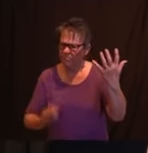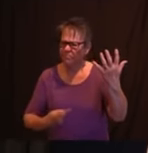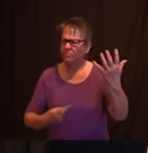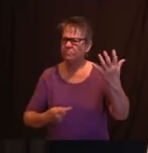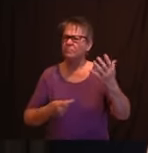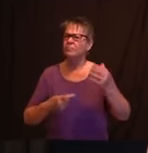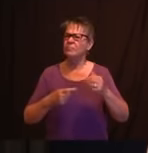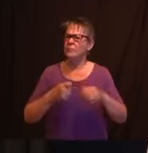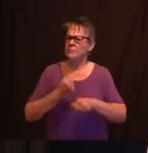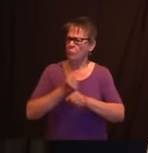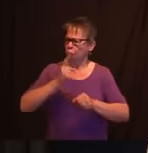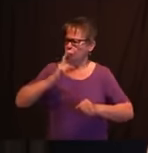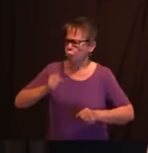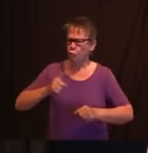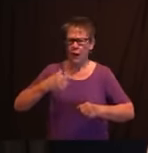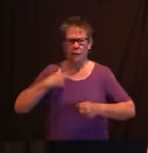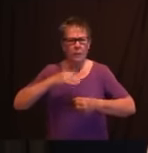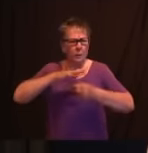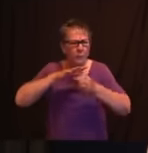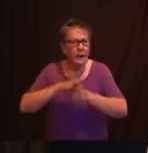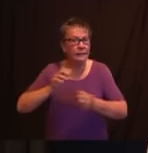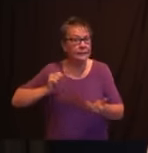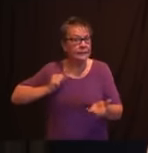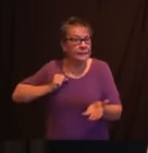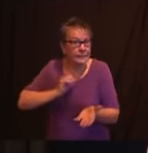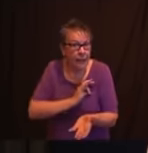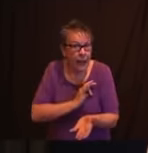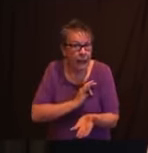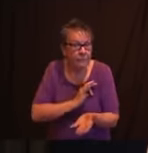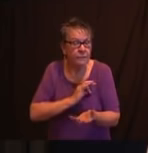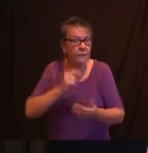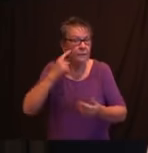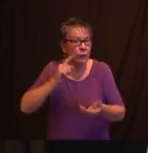care appropriately. But I've been in New Jersey